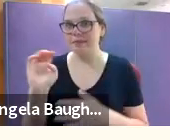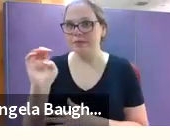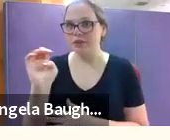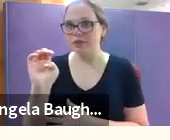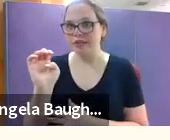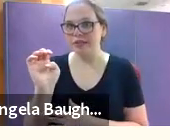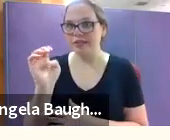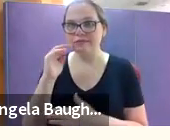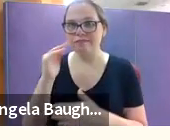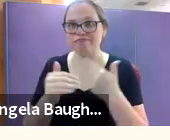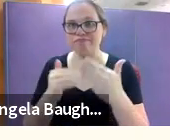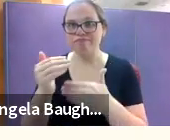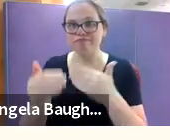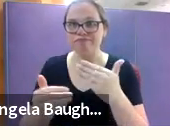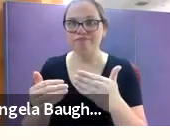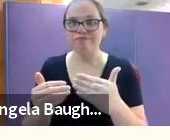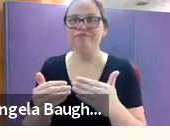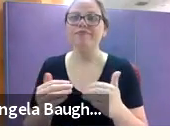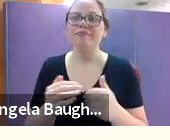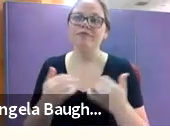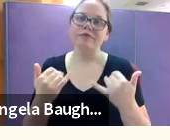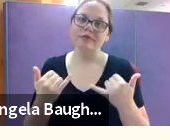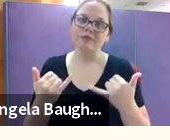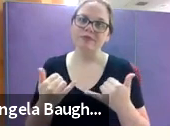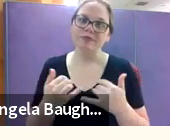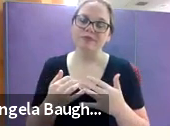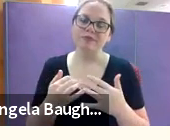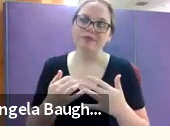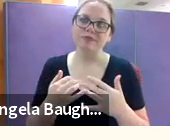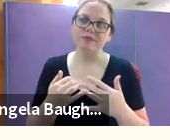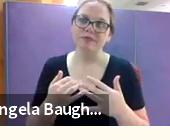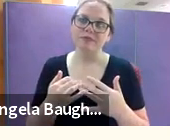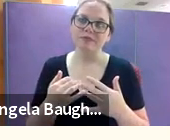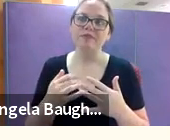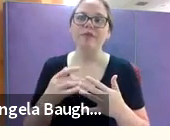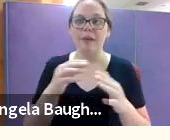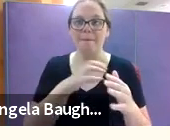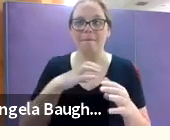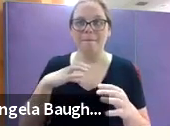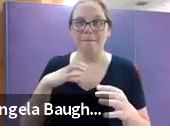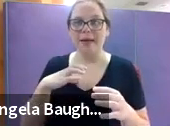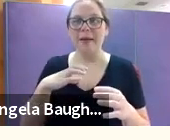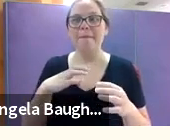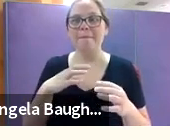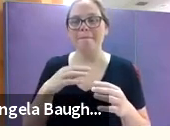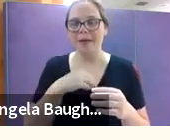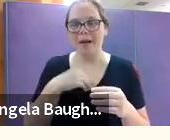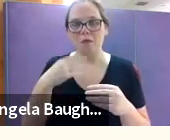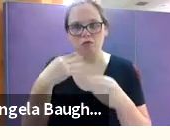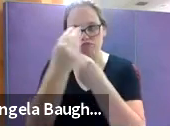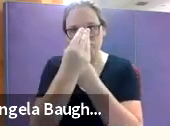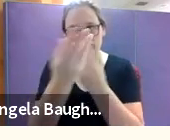emergency procedures that we're under at that time. Committee members will be made aware closer to that meeting